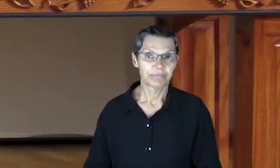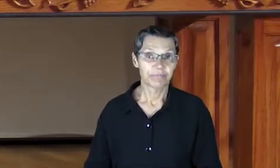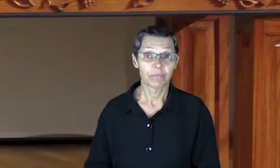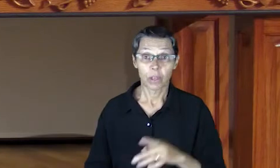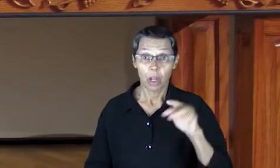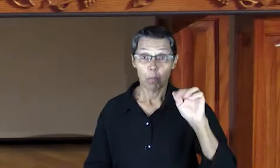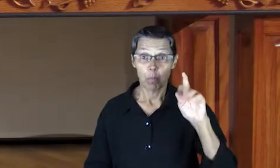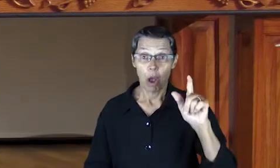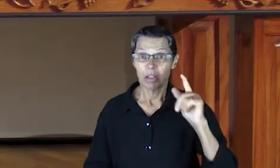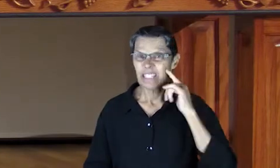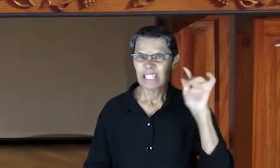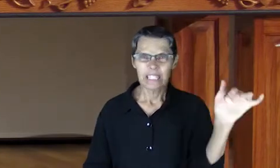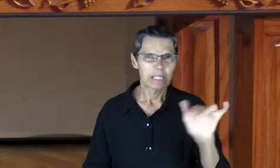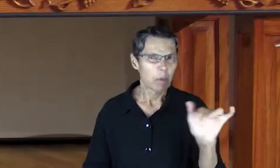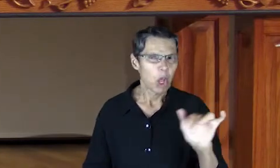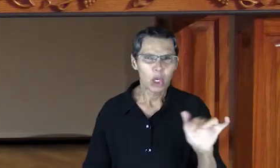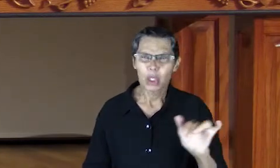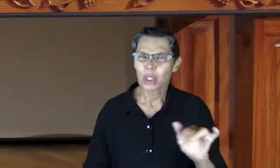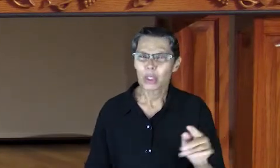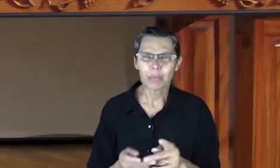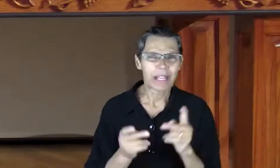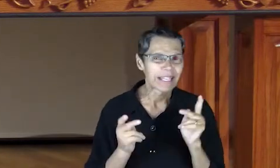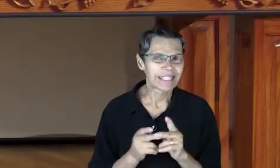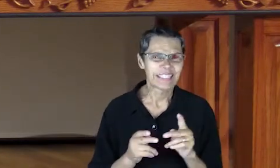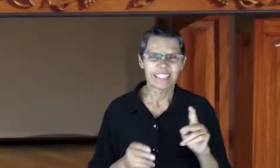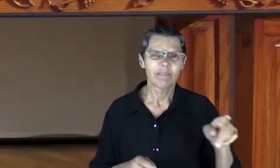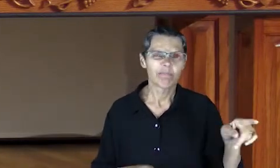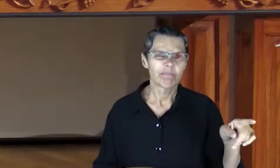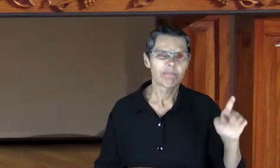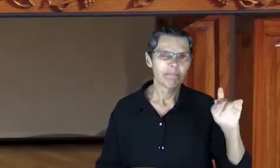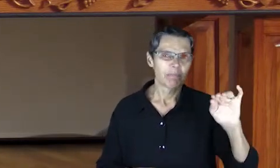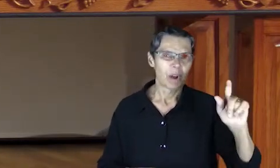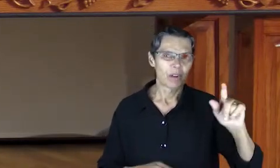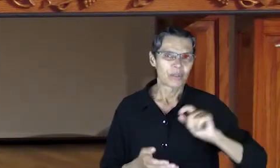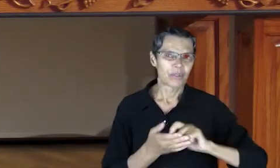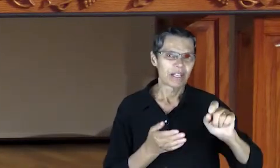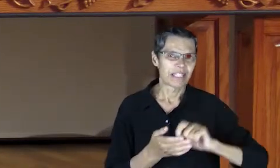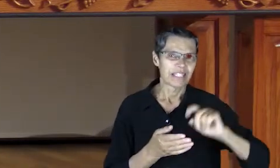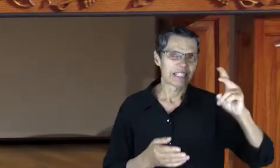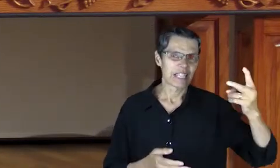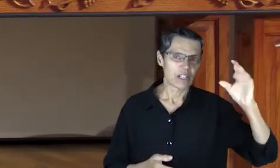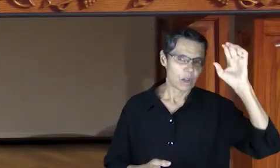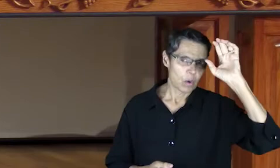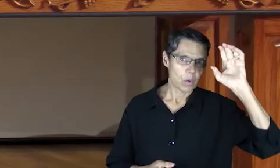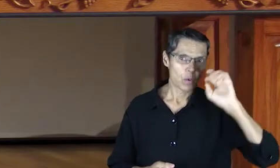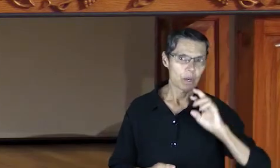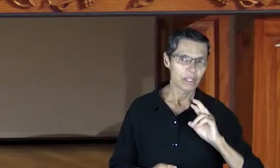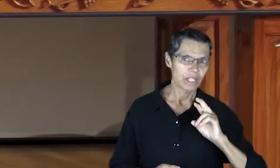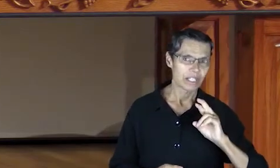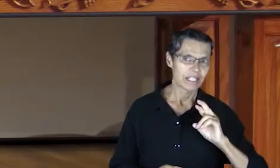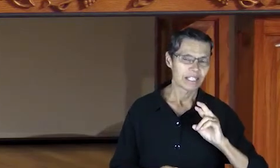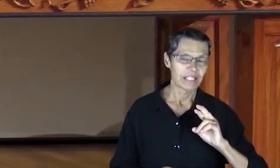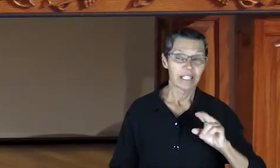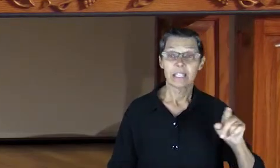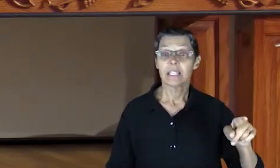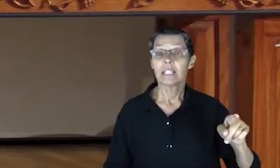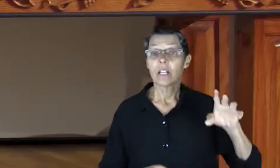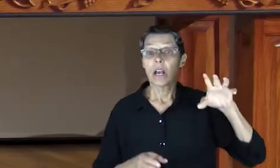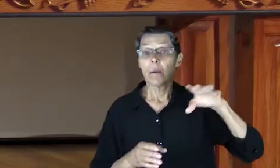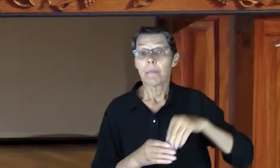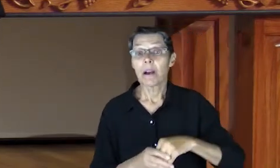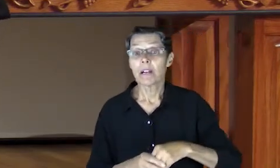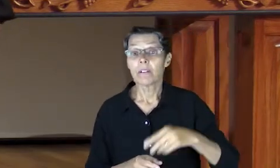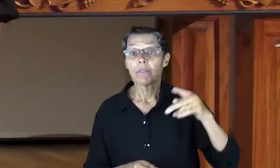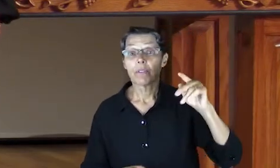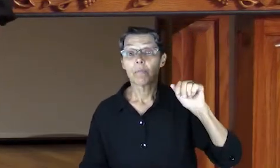We sort of find Paul in the same place in 2 Corinthians today. As Pastor Cheryl says, this is part